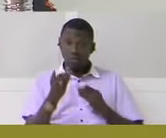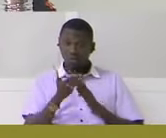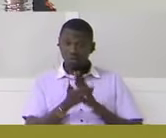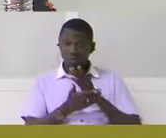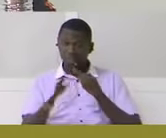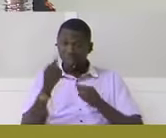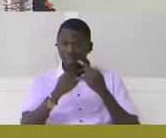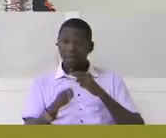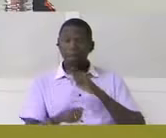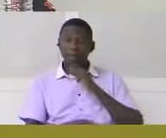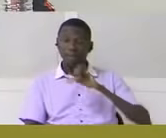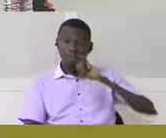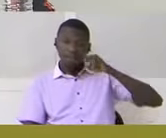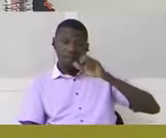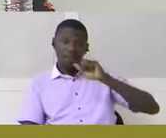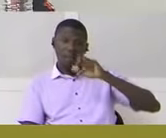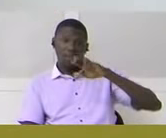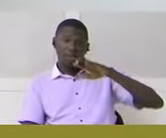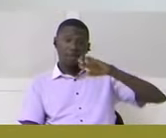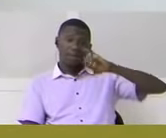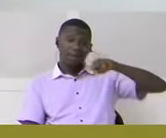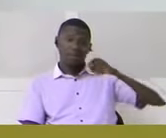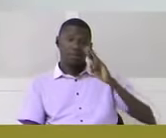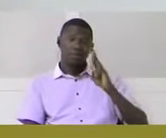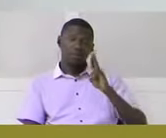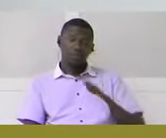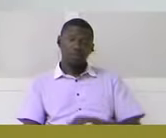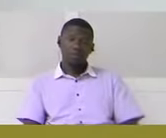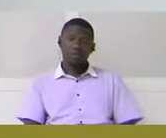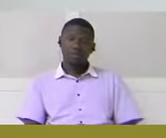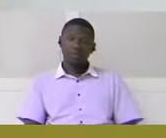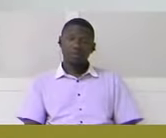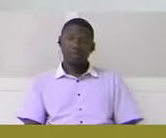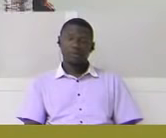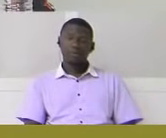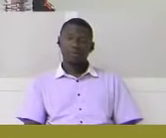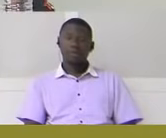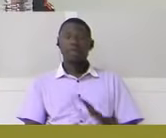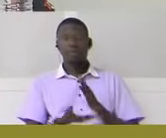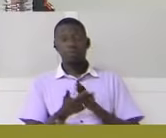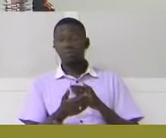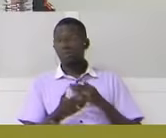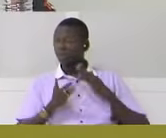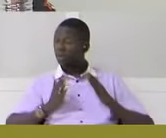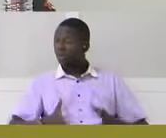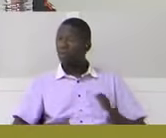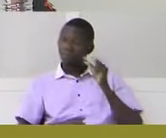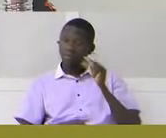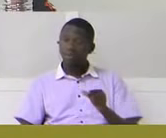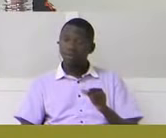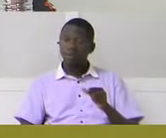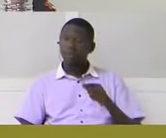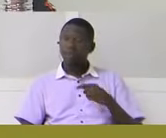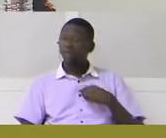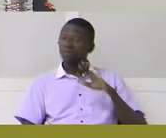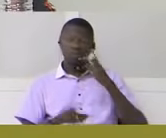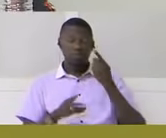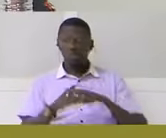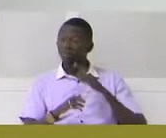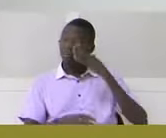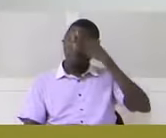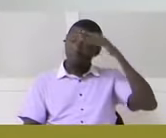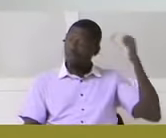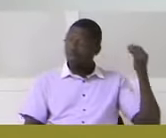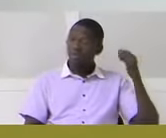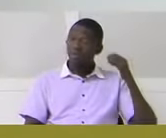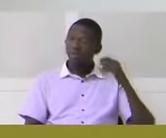muru ngi kan ko te kebang. I am a human being, and I am bound to forget. This is a statement that I gave, and it's